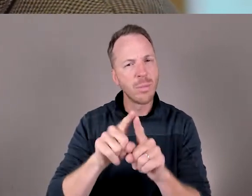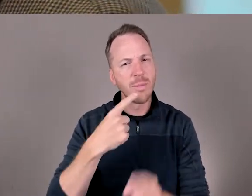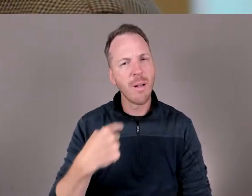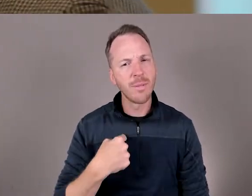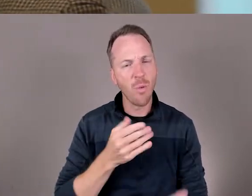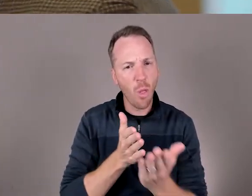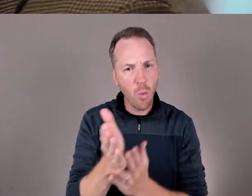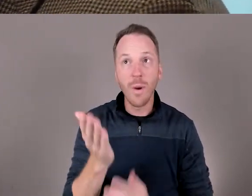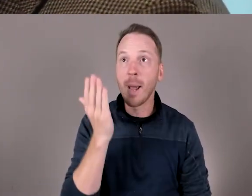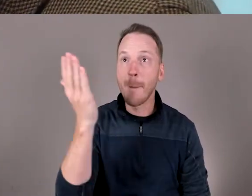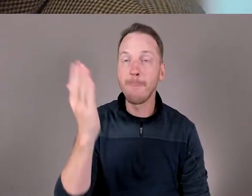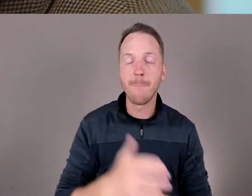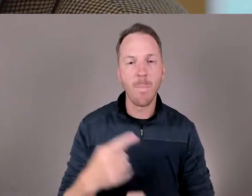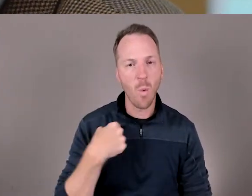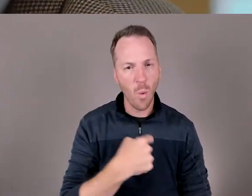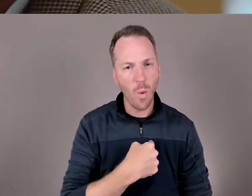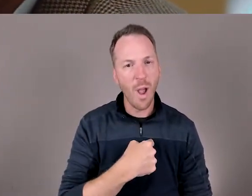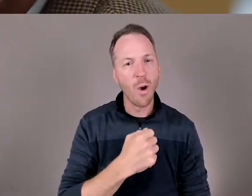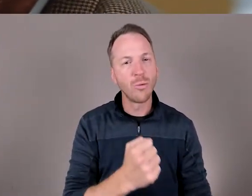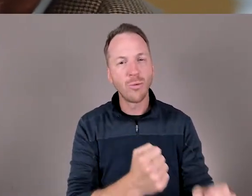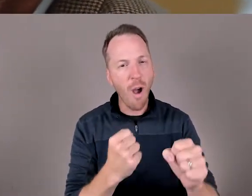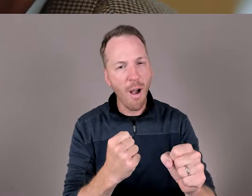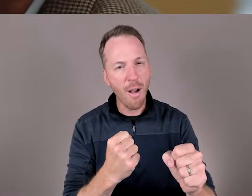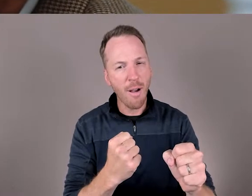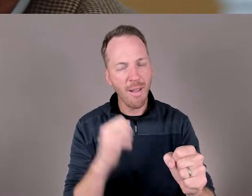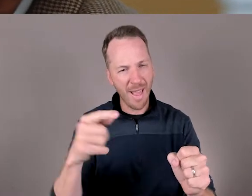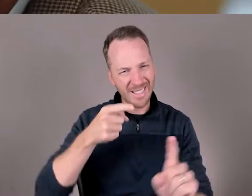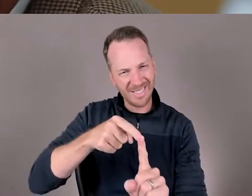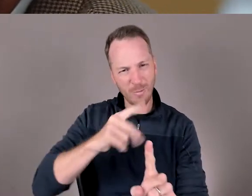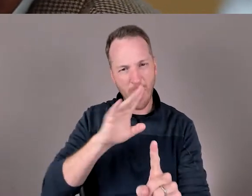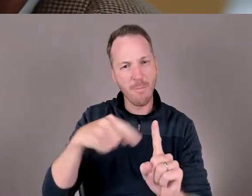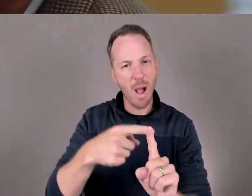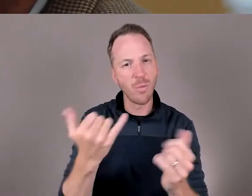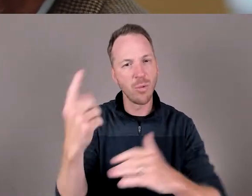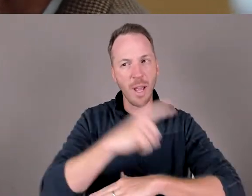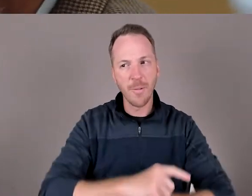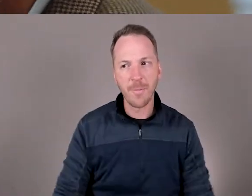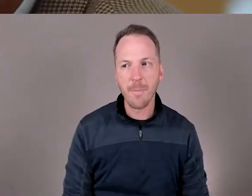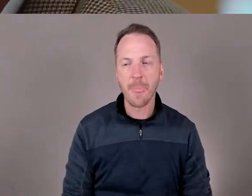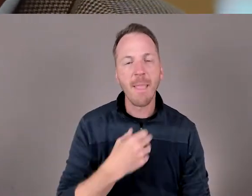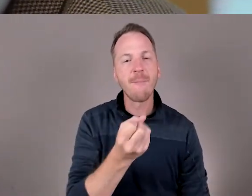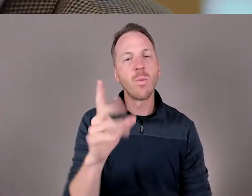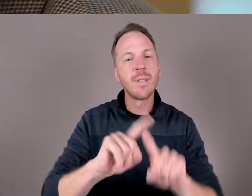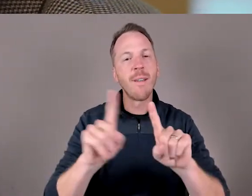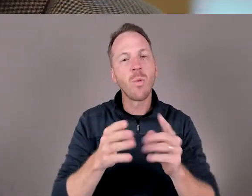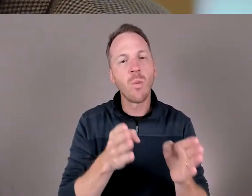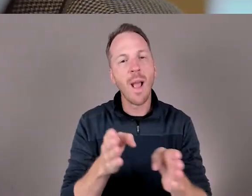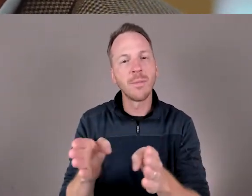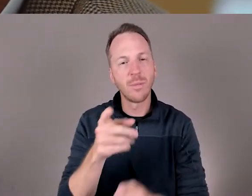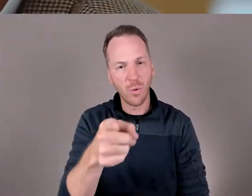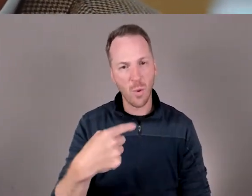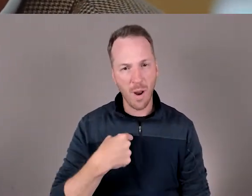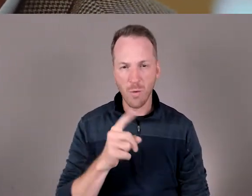through him we are strong, and that's what we're going to talk about today. There's a couple of ways in which you and